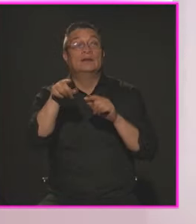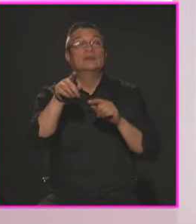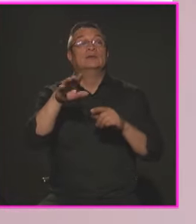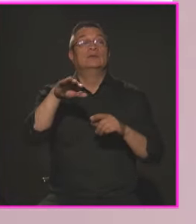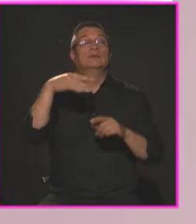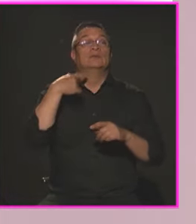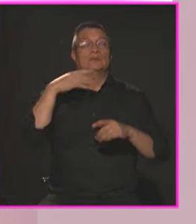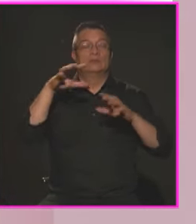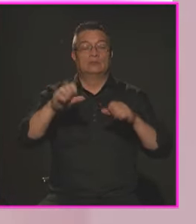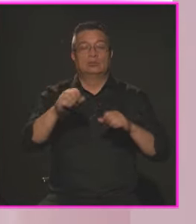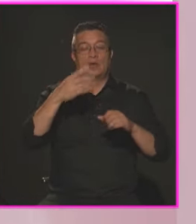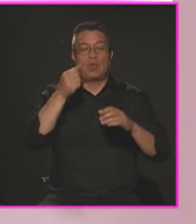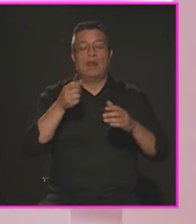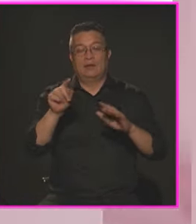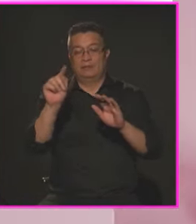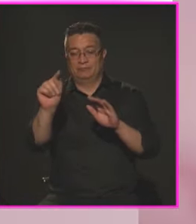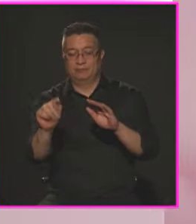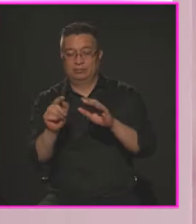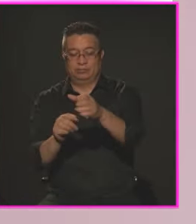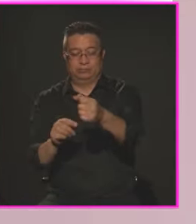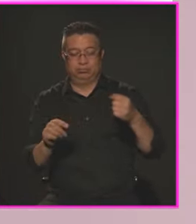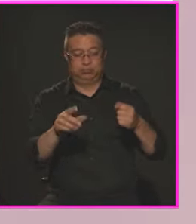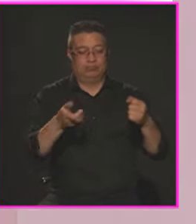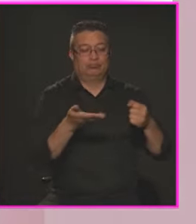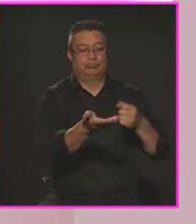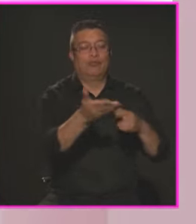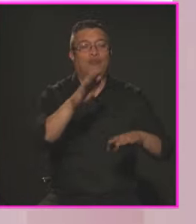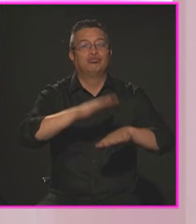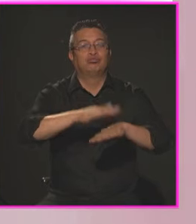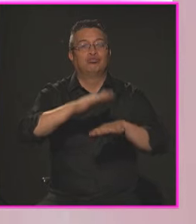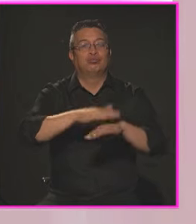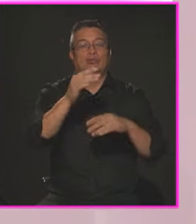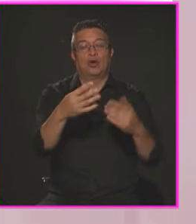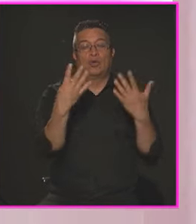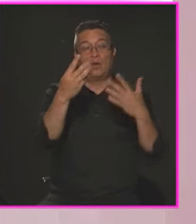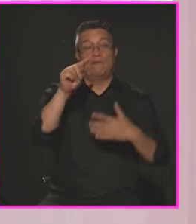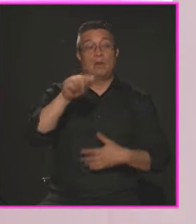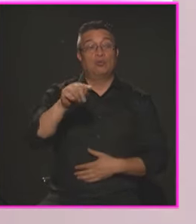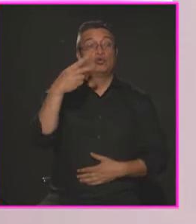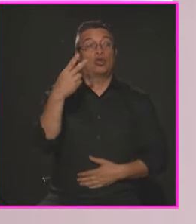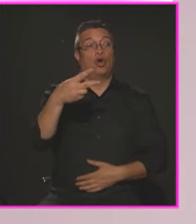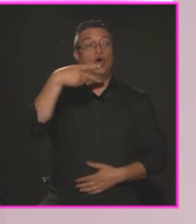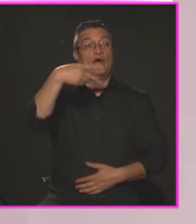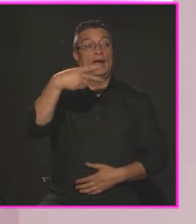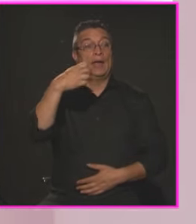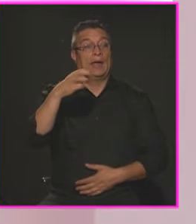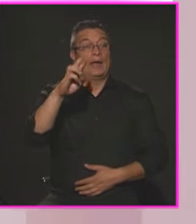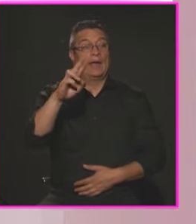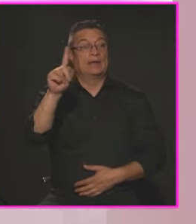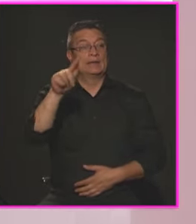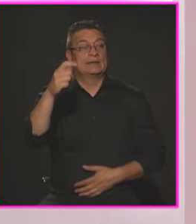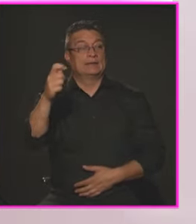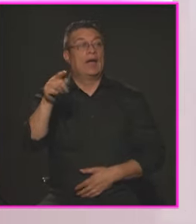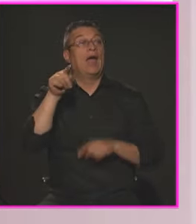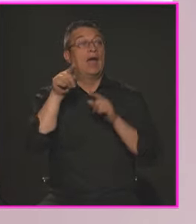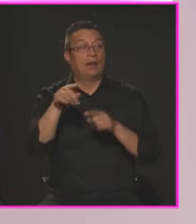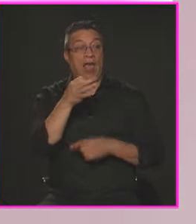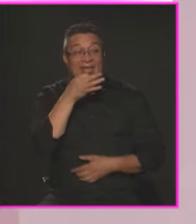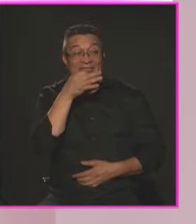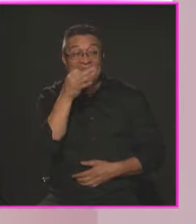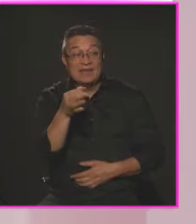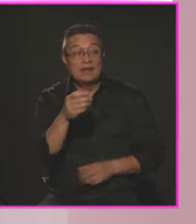it's 9.2 gigahertz, 9.2 billion hertz. And Rabi said, okay, if you can just tune on that